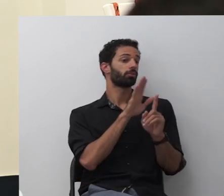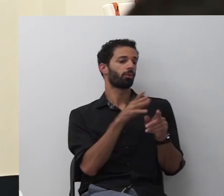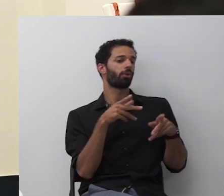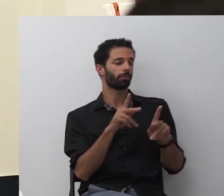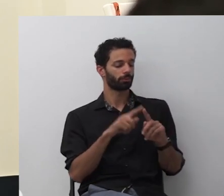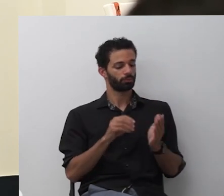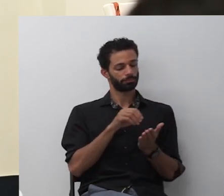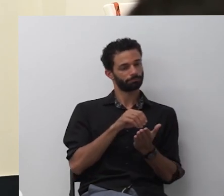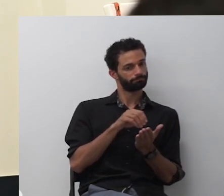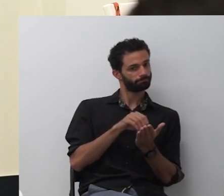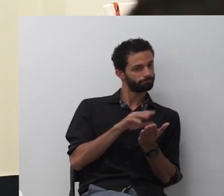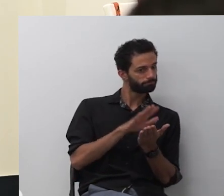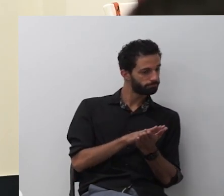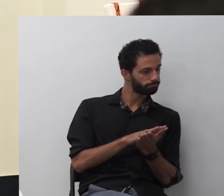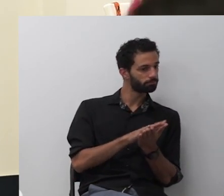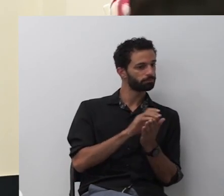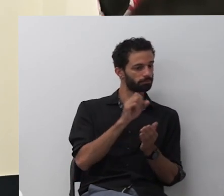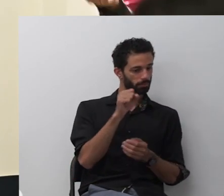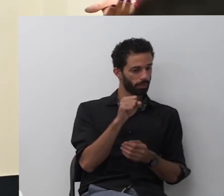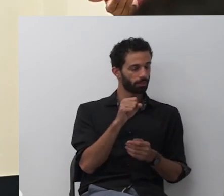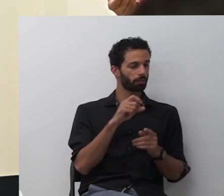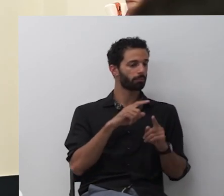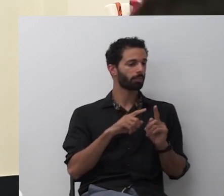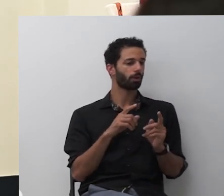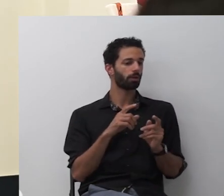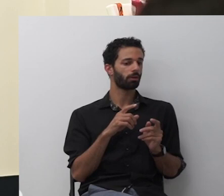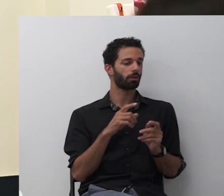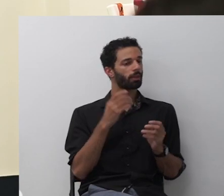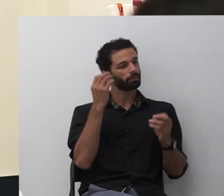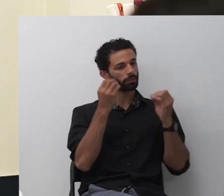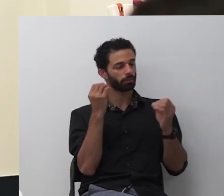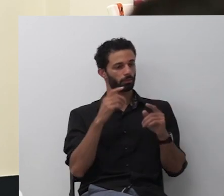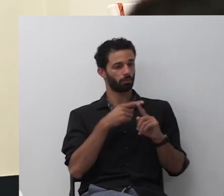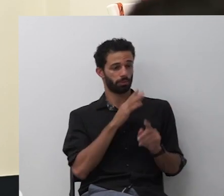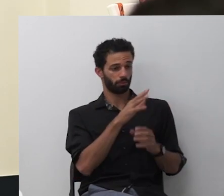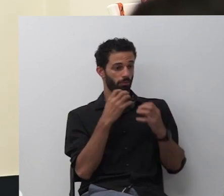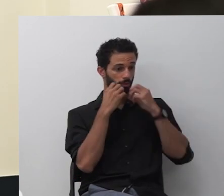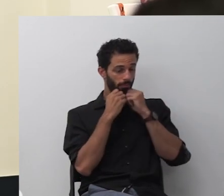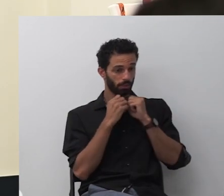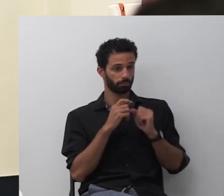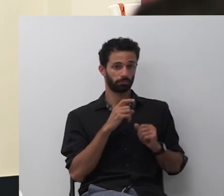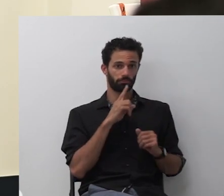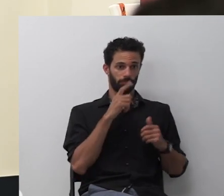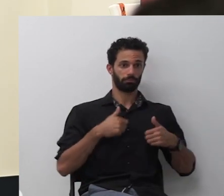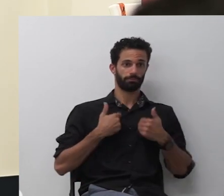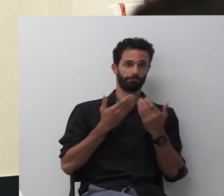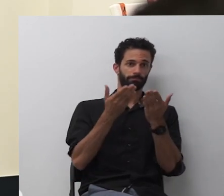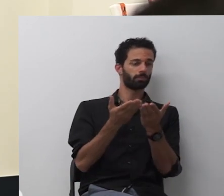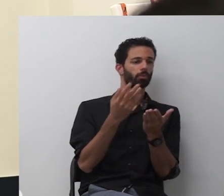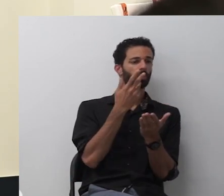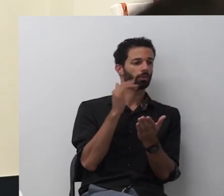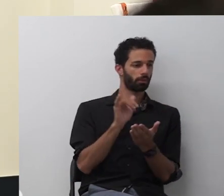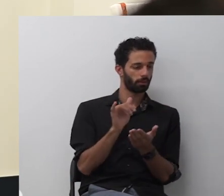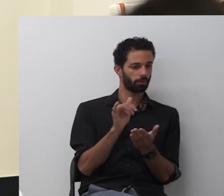them down, but to really think through what will the world look like when those values are actually embodied, right? What